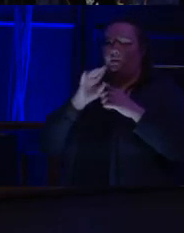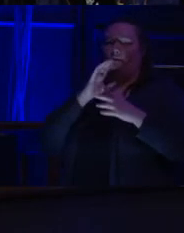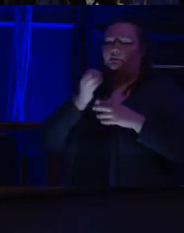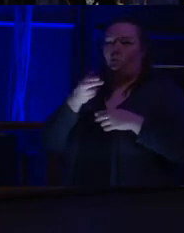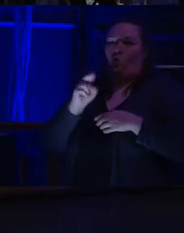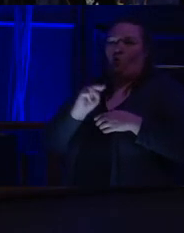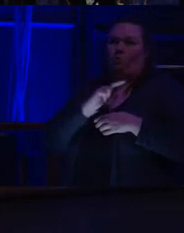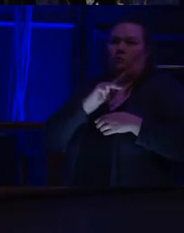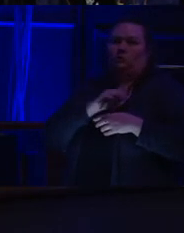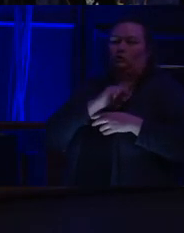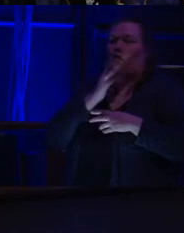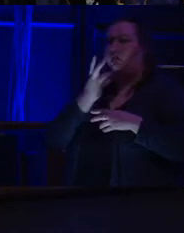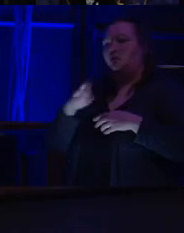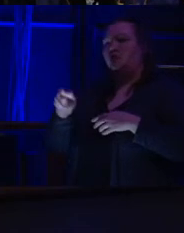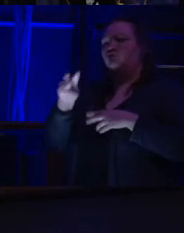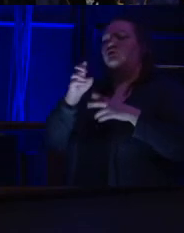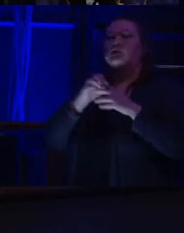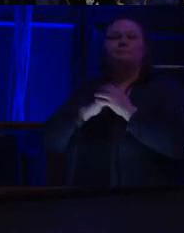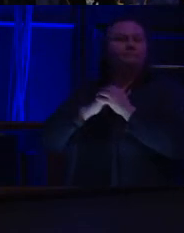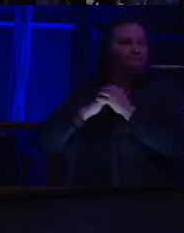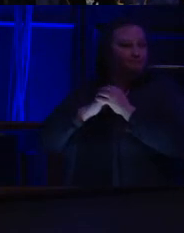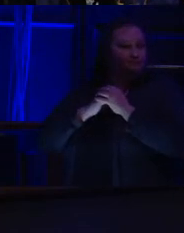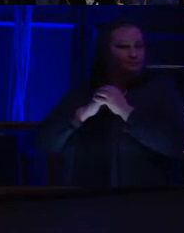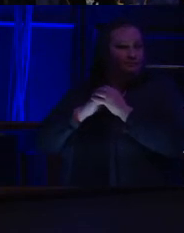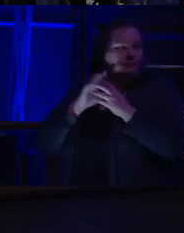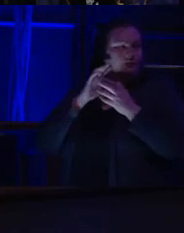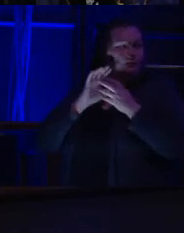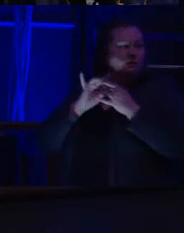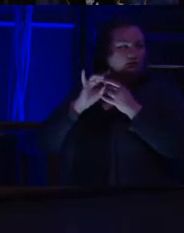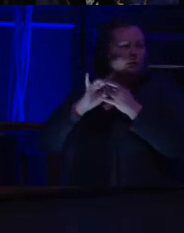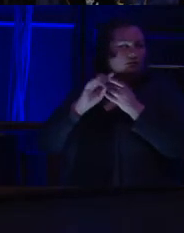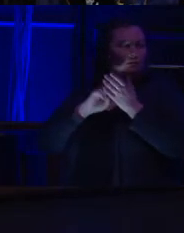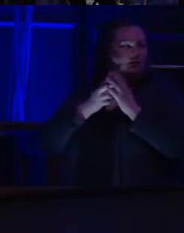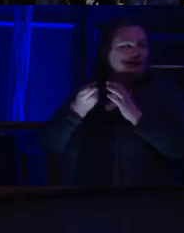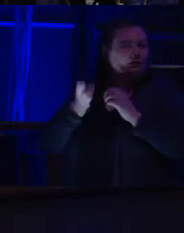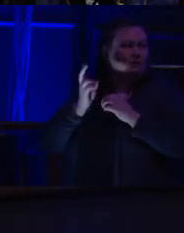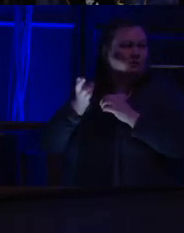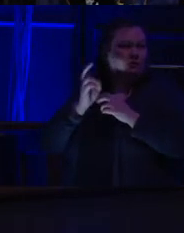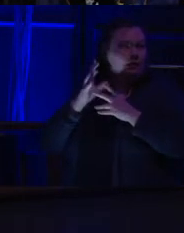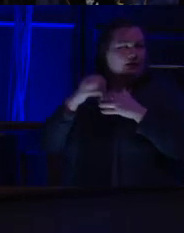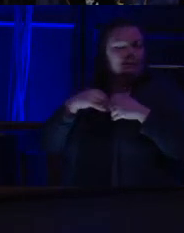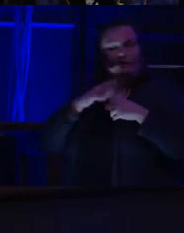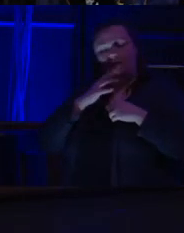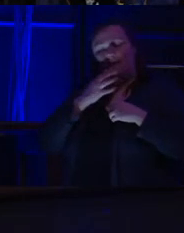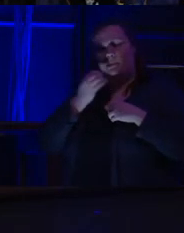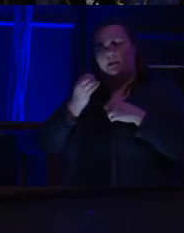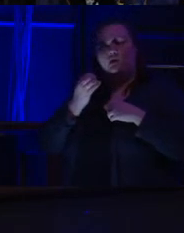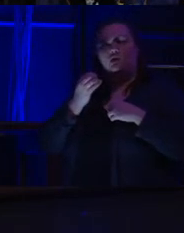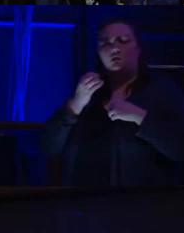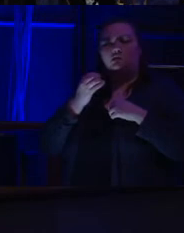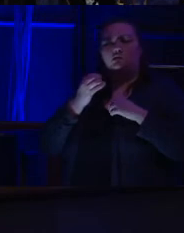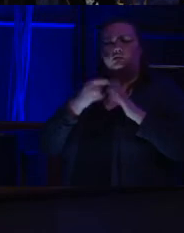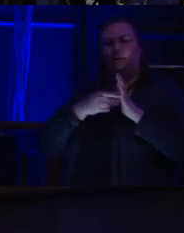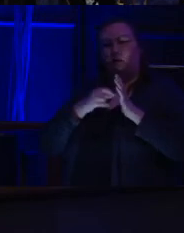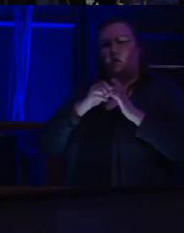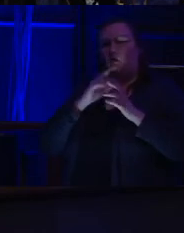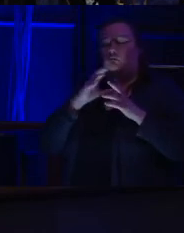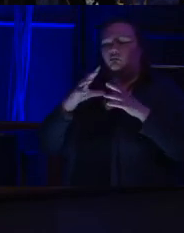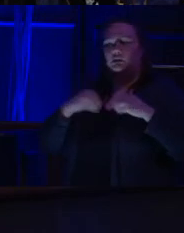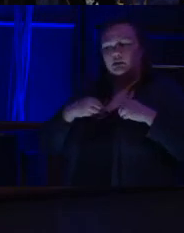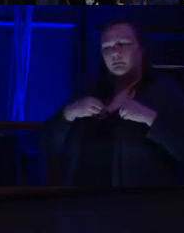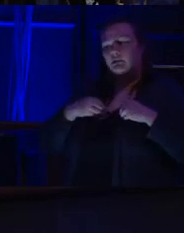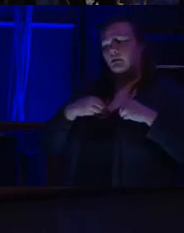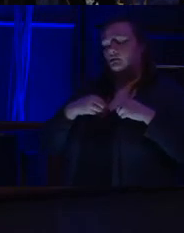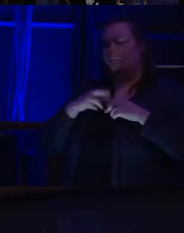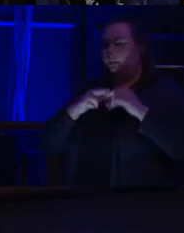journey. His honest remarks about his own mental health history have combated stigma, built acceptance, and